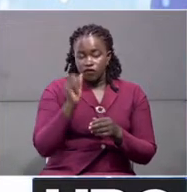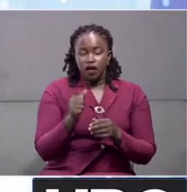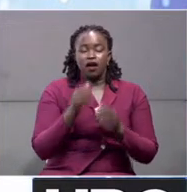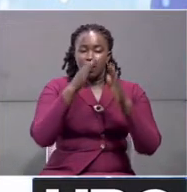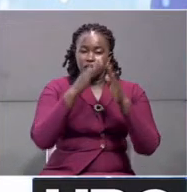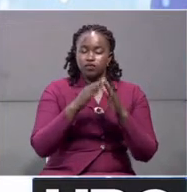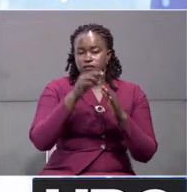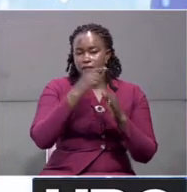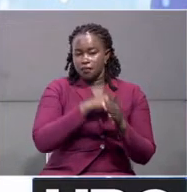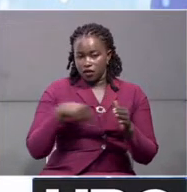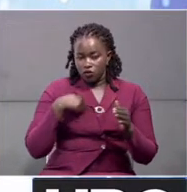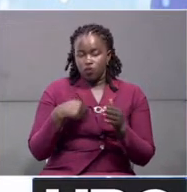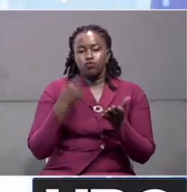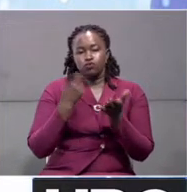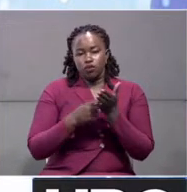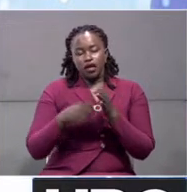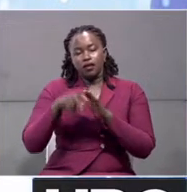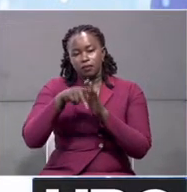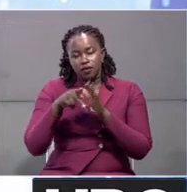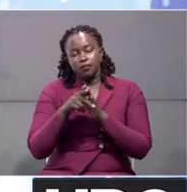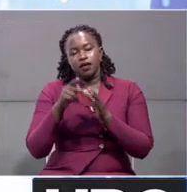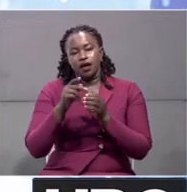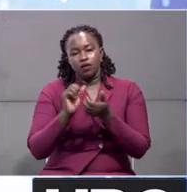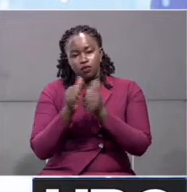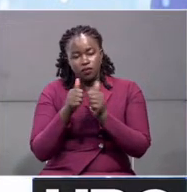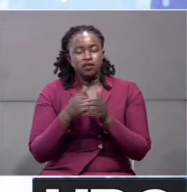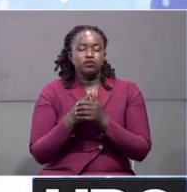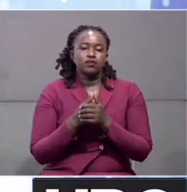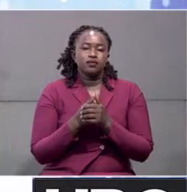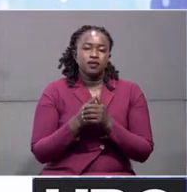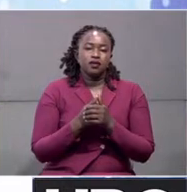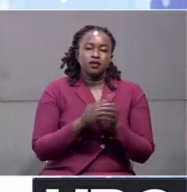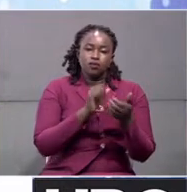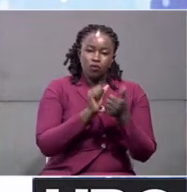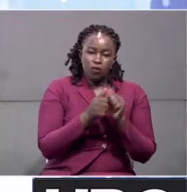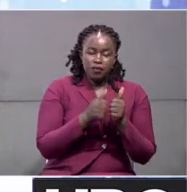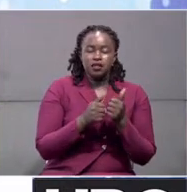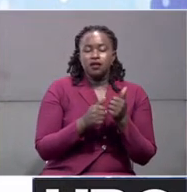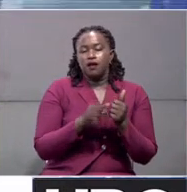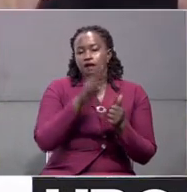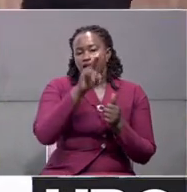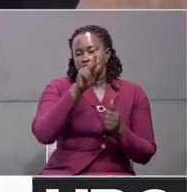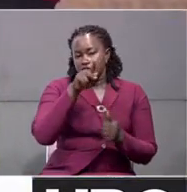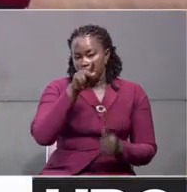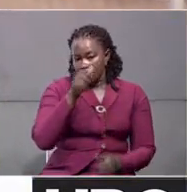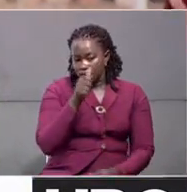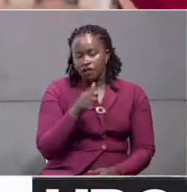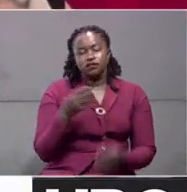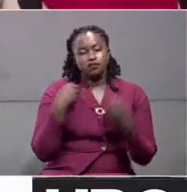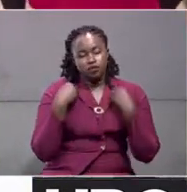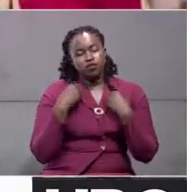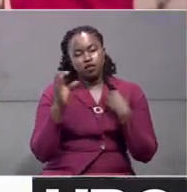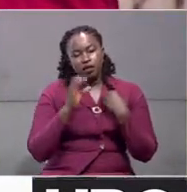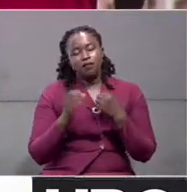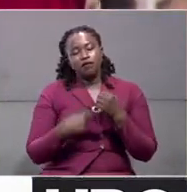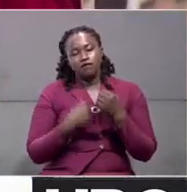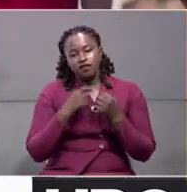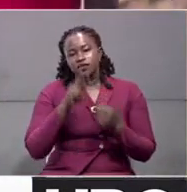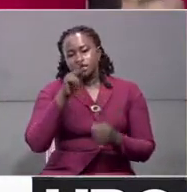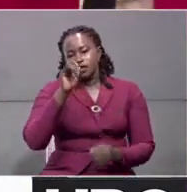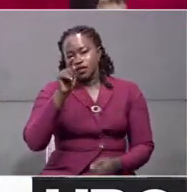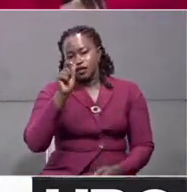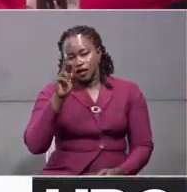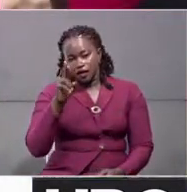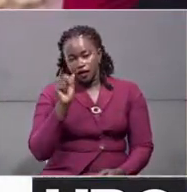Mengo. Uganda Premier League top sides have been drawn against each other. Vipers Sports Club will visit Kitara FC